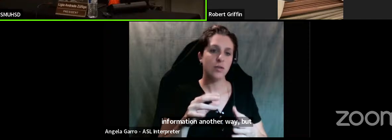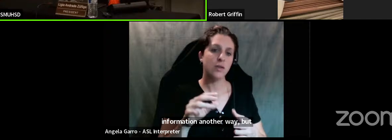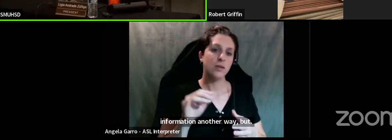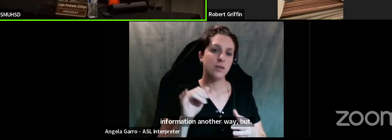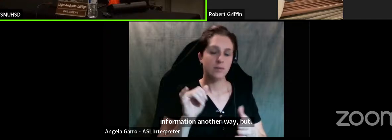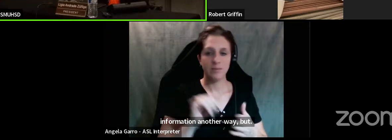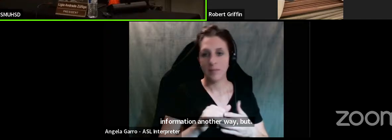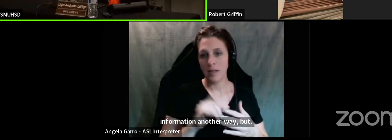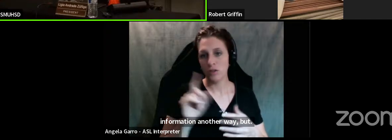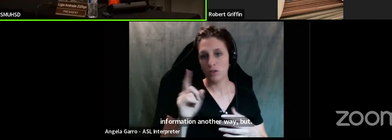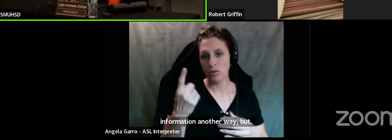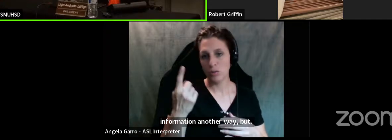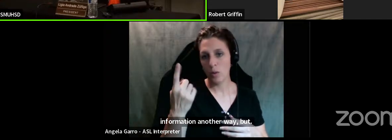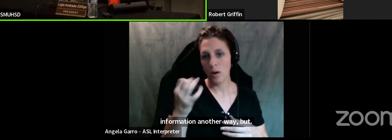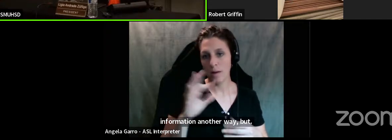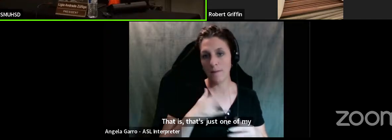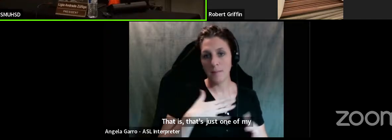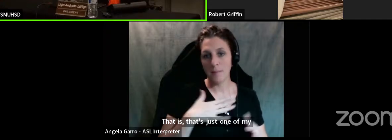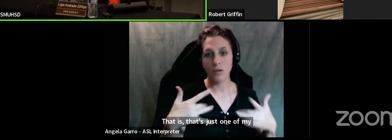that's just one of my concerns.